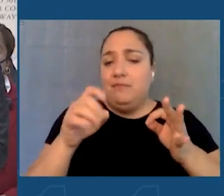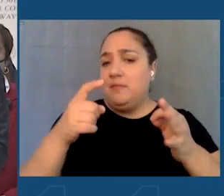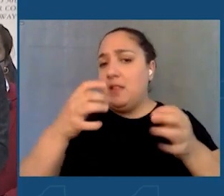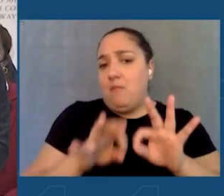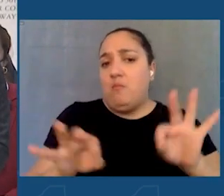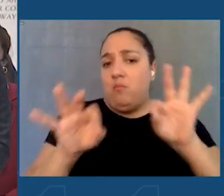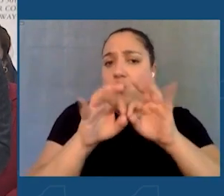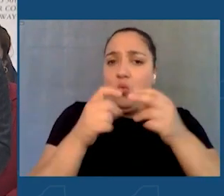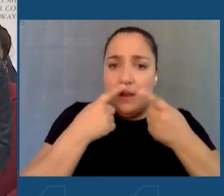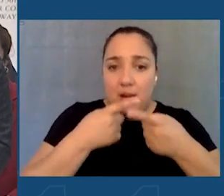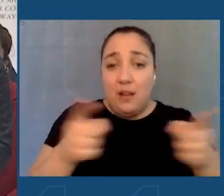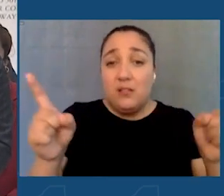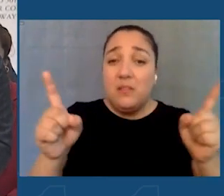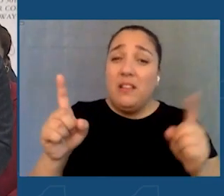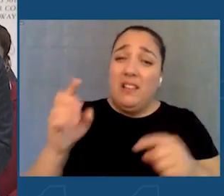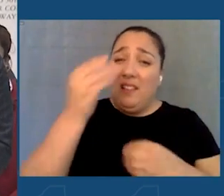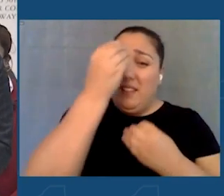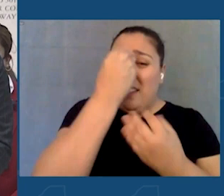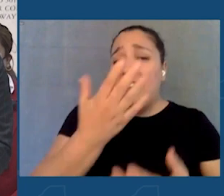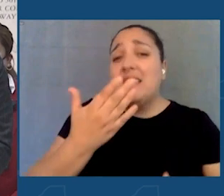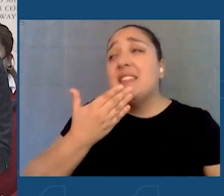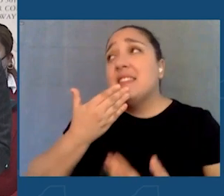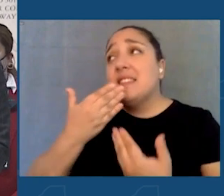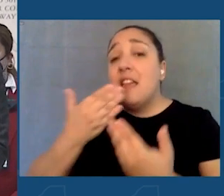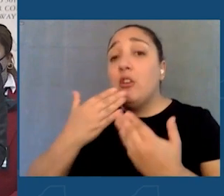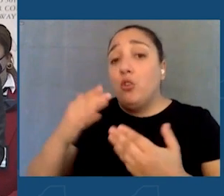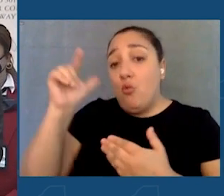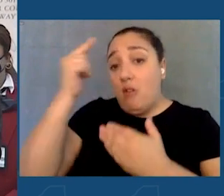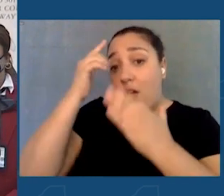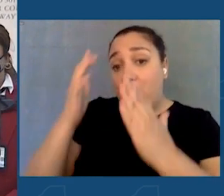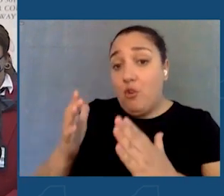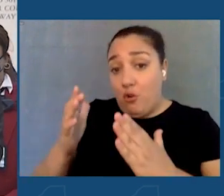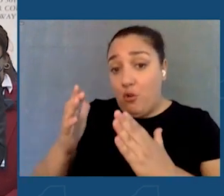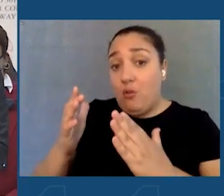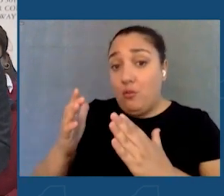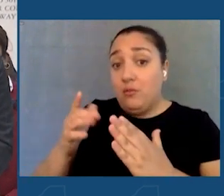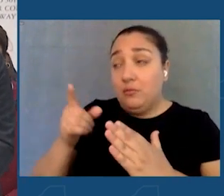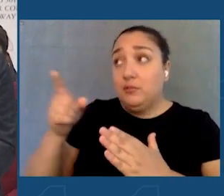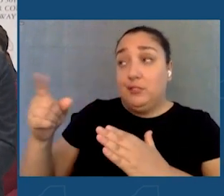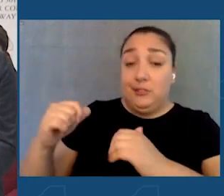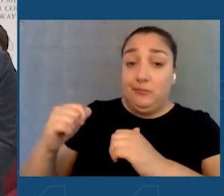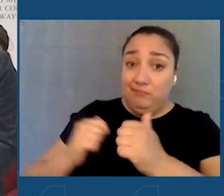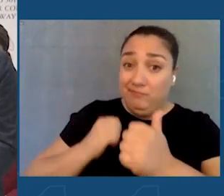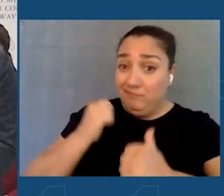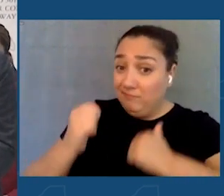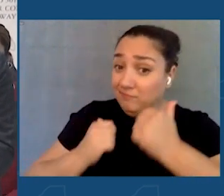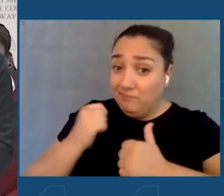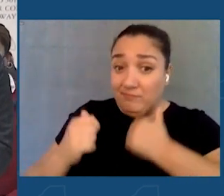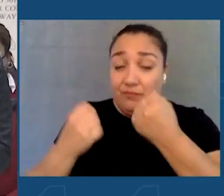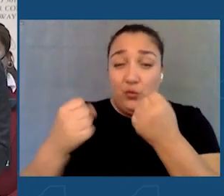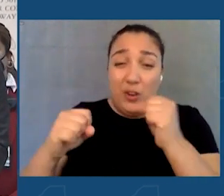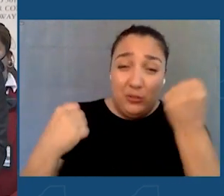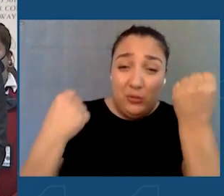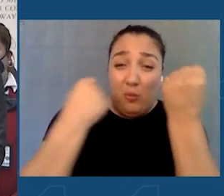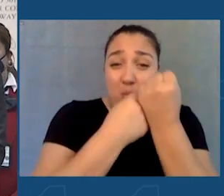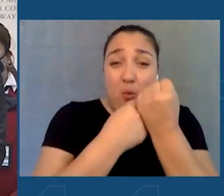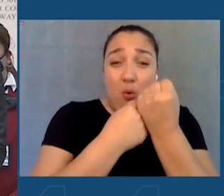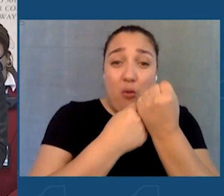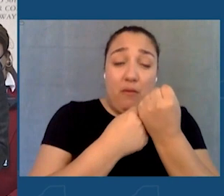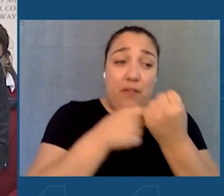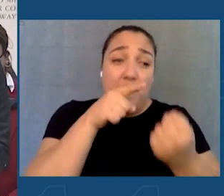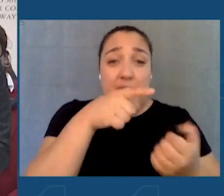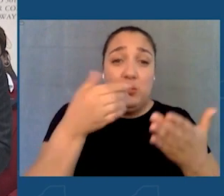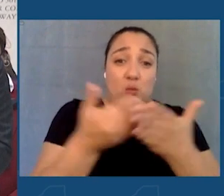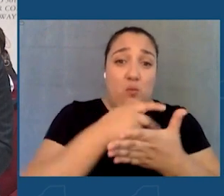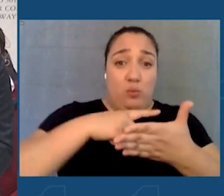our governor for her determined leadership and support for transit and infrastructure projects.